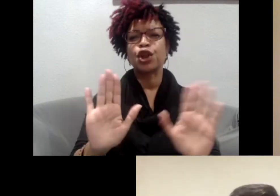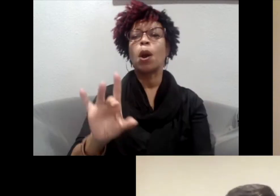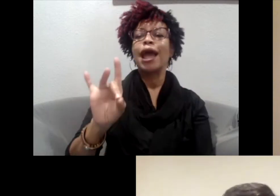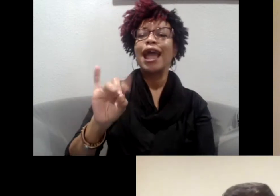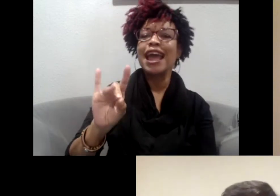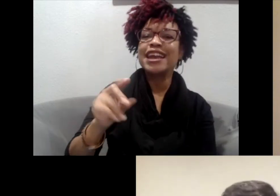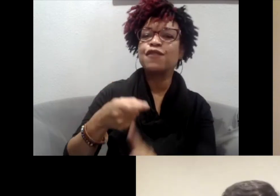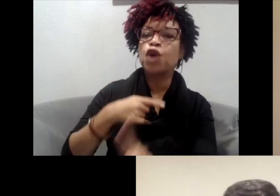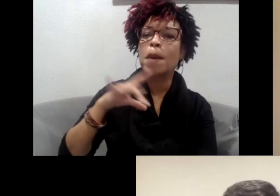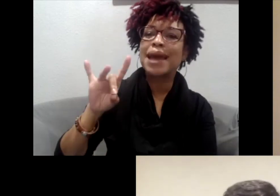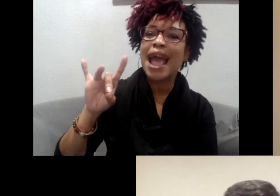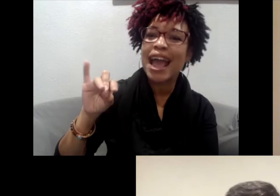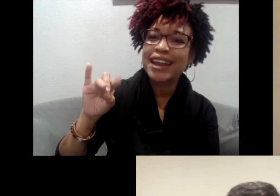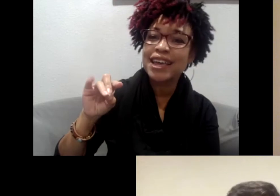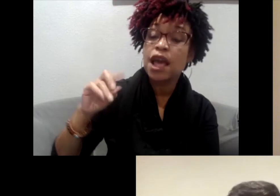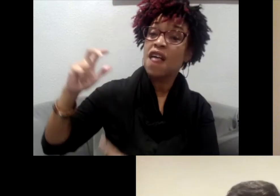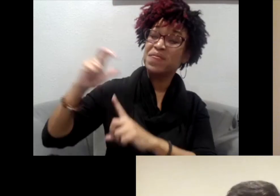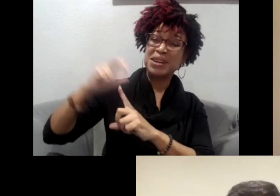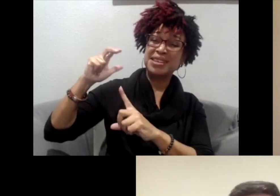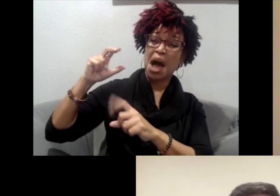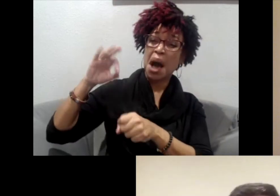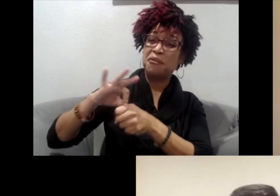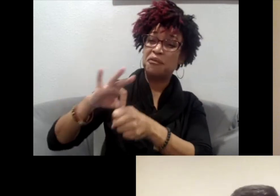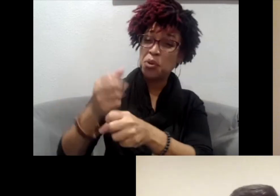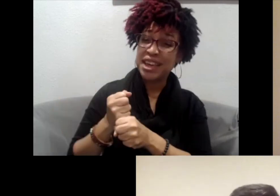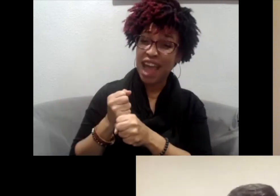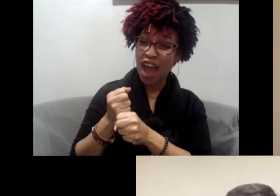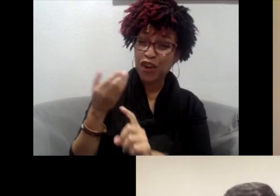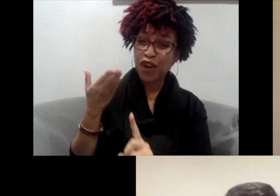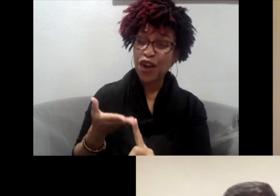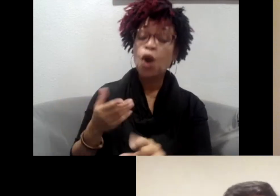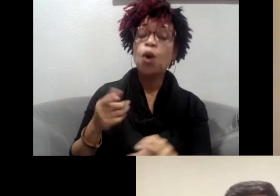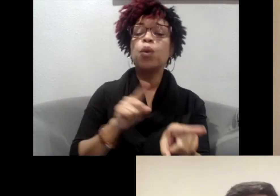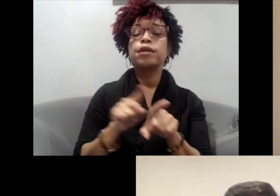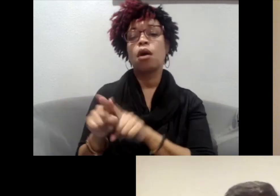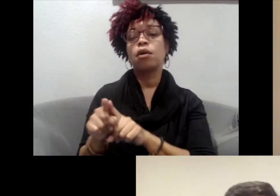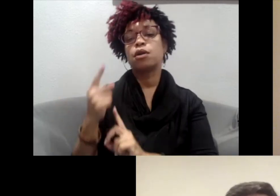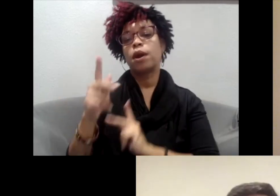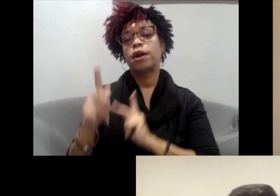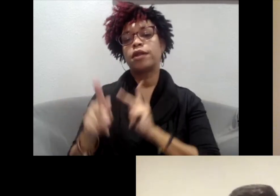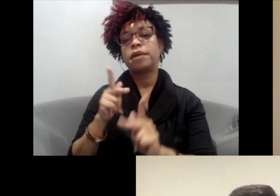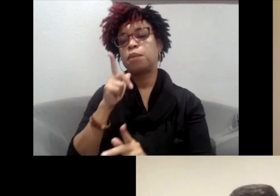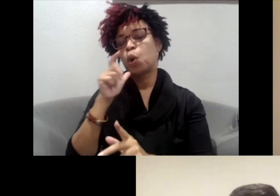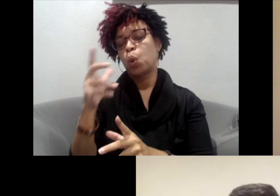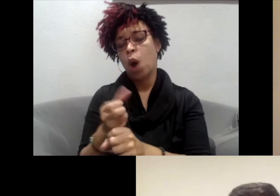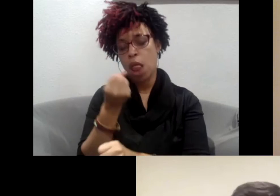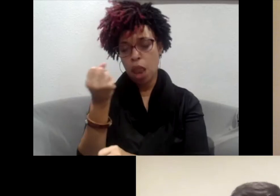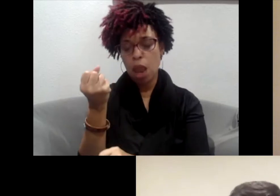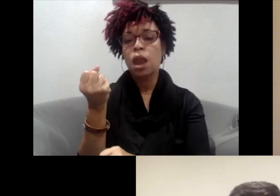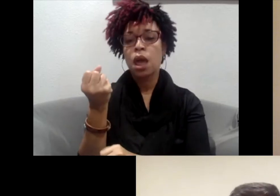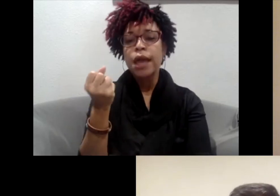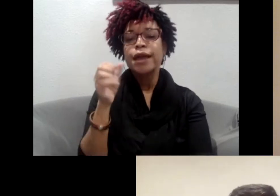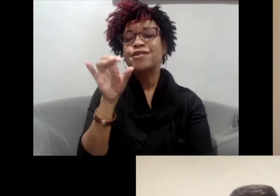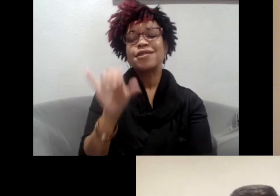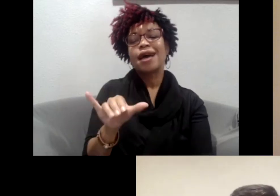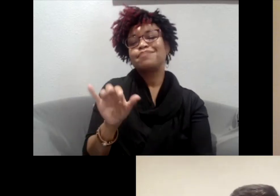year, the top vote getter for the executive board eligible was also one of the people who won. It is just that in the